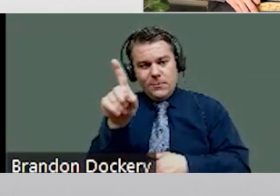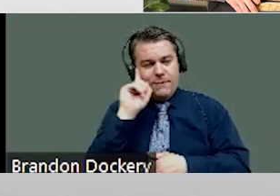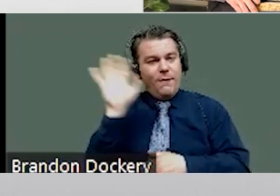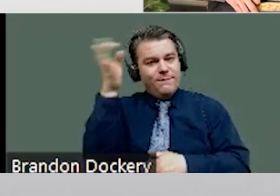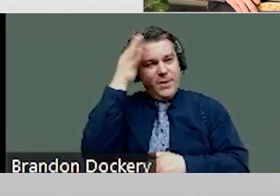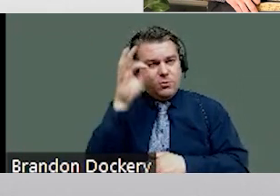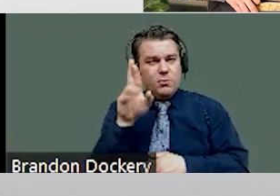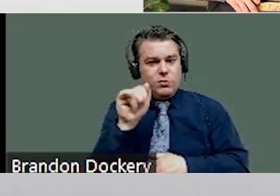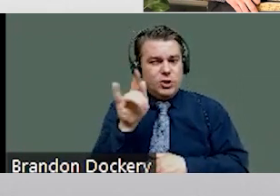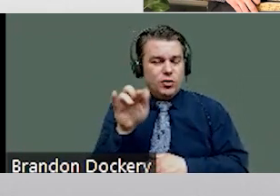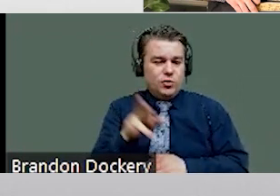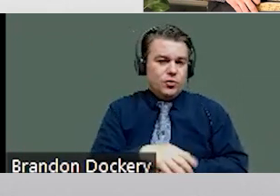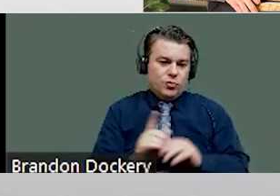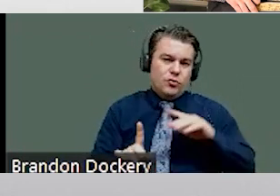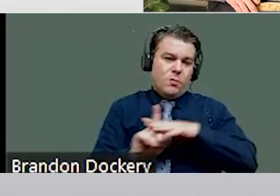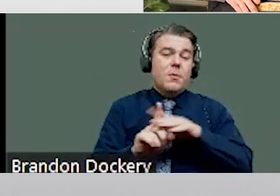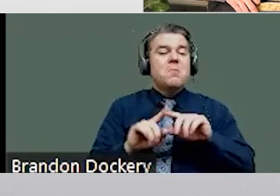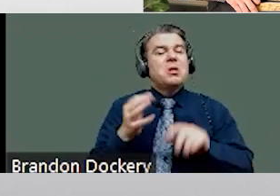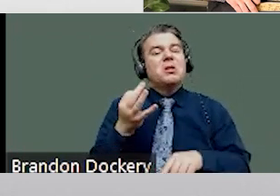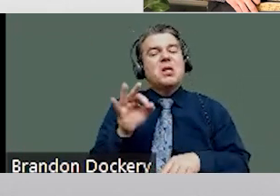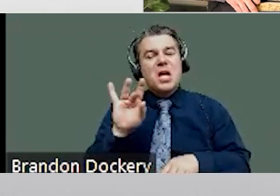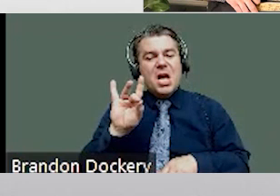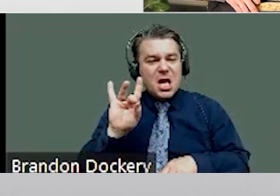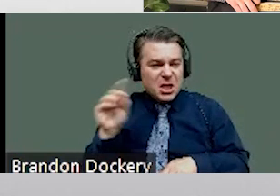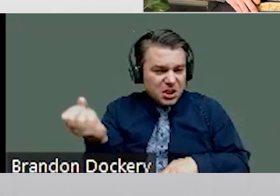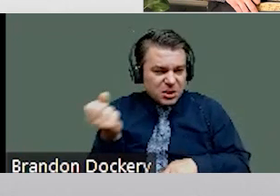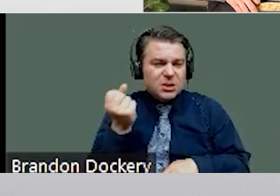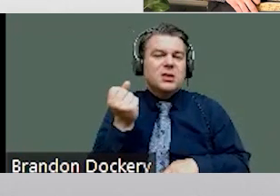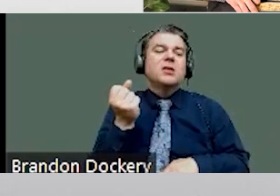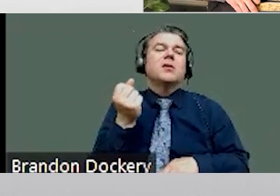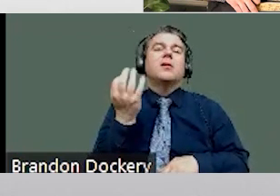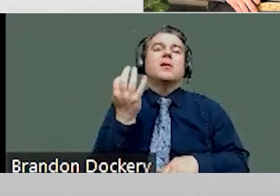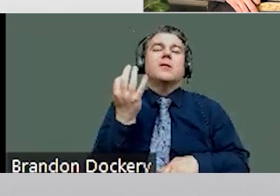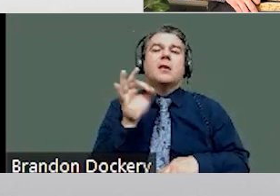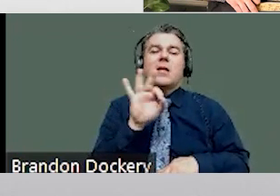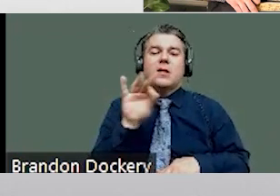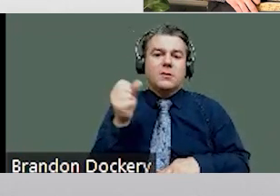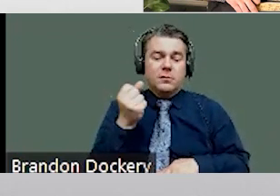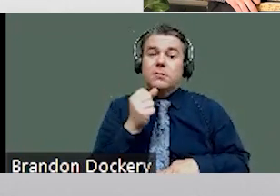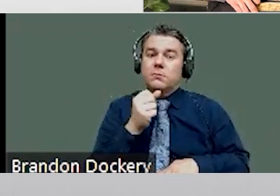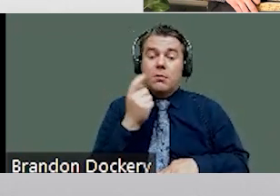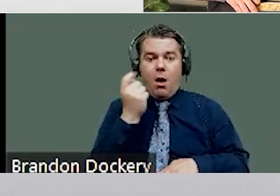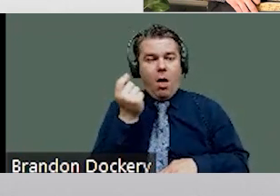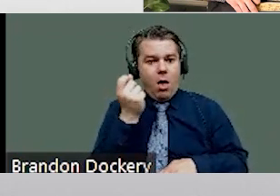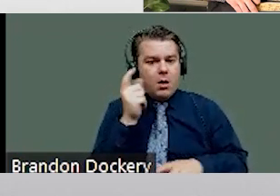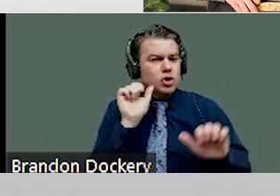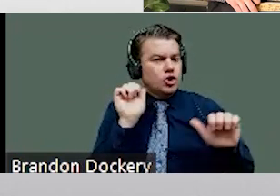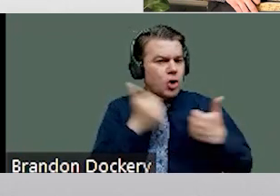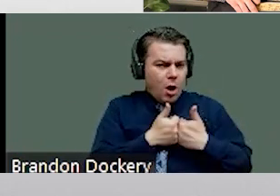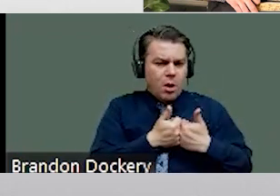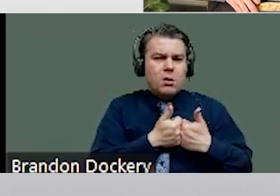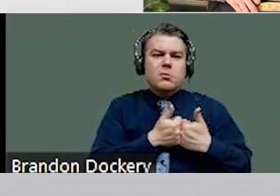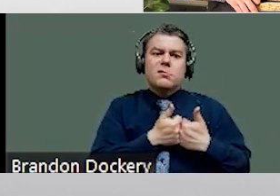But we see that early on in the late 80s and early 90s, that this is a challenge to